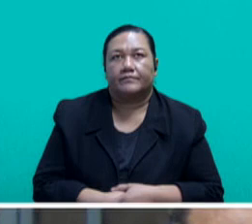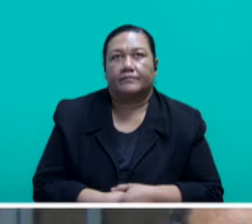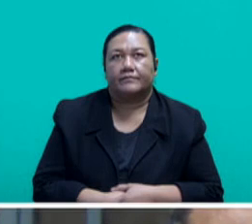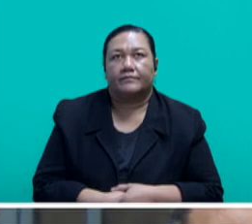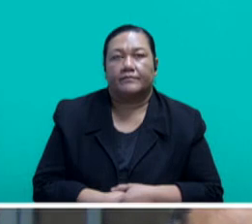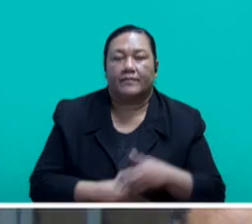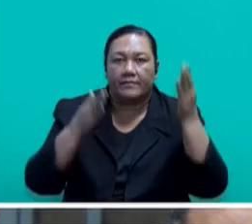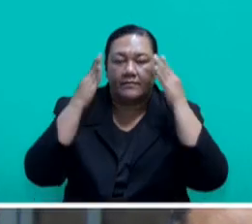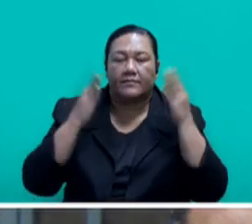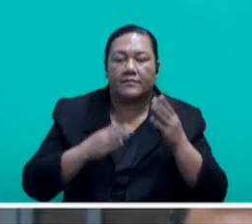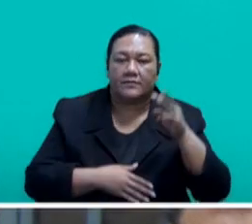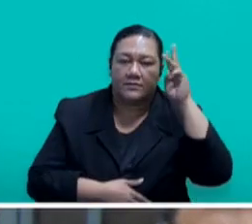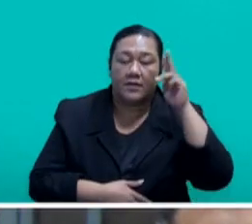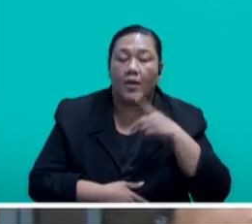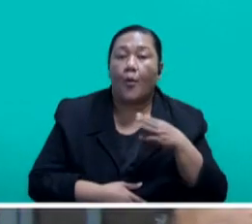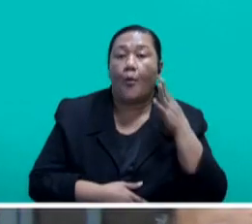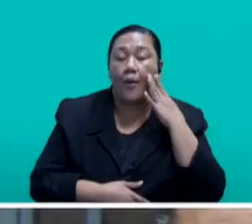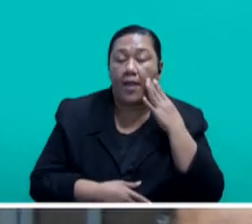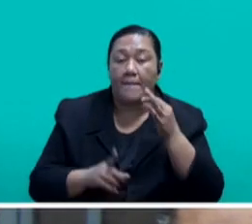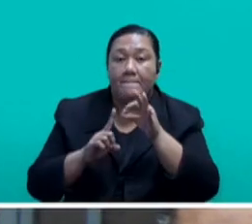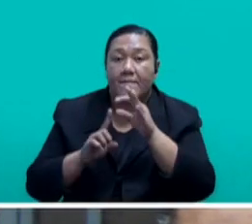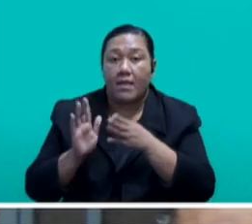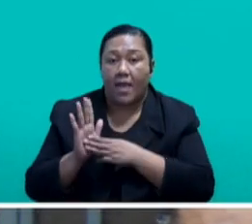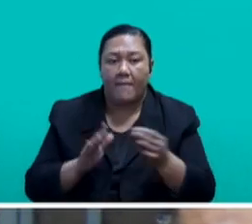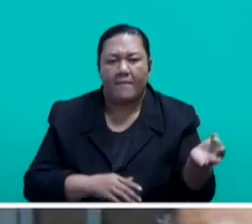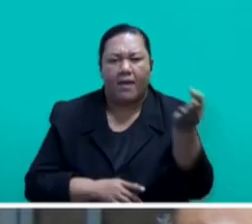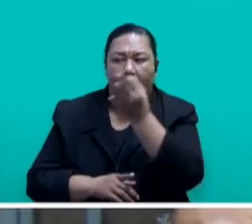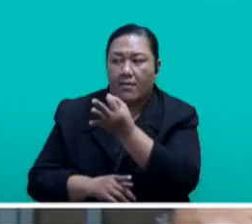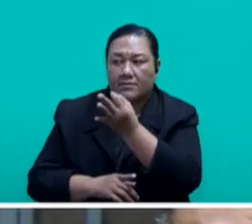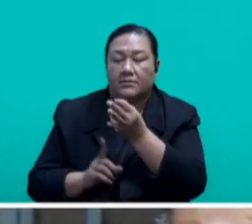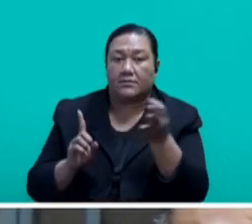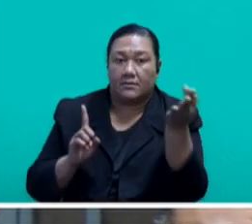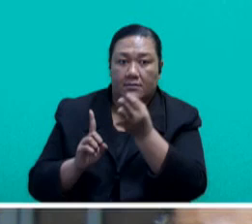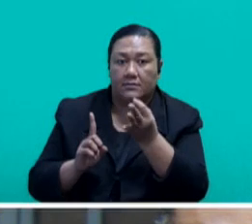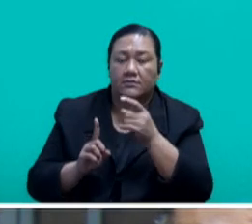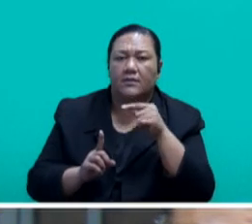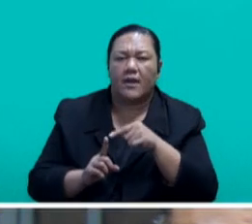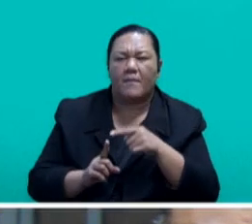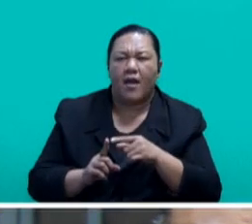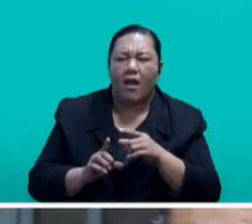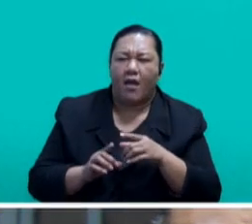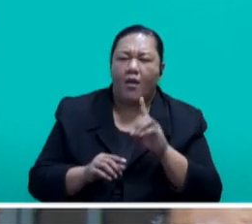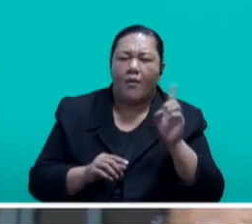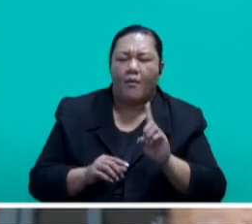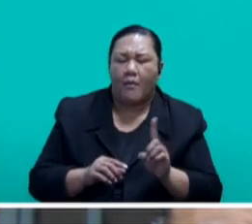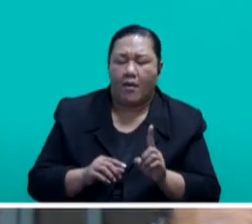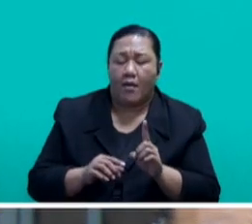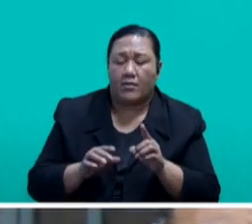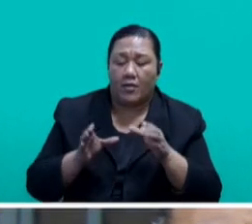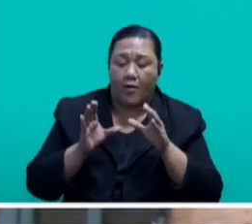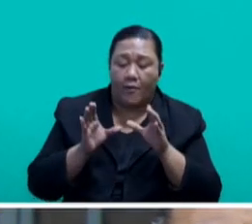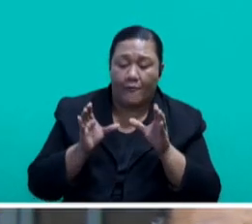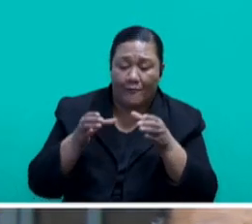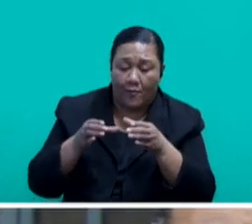when the Honourable Prime Minister was asked on Monday morning during our caucus meeting before we came into